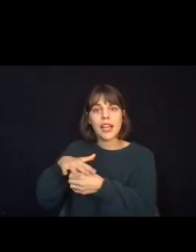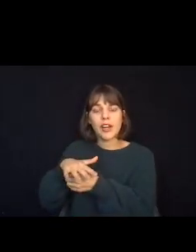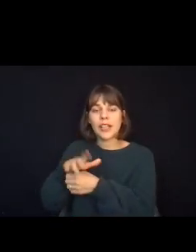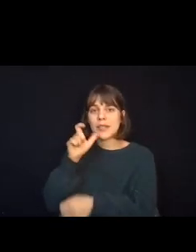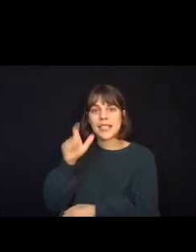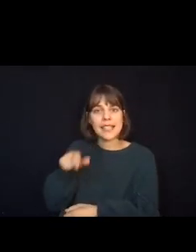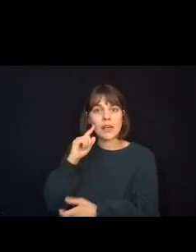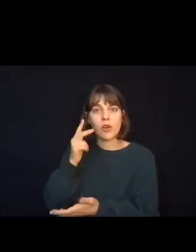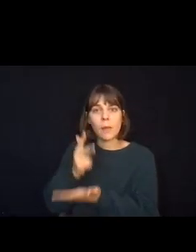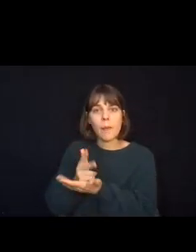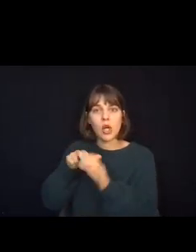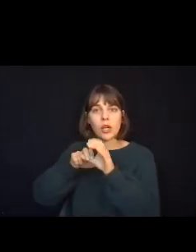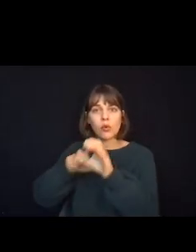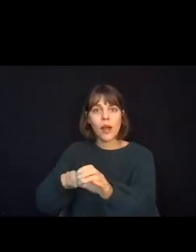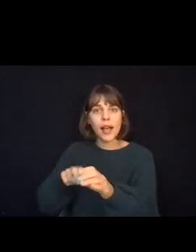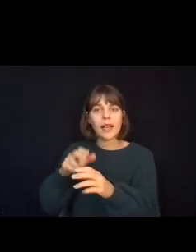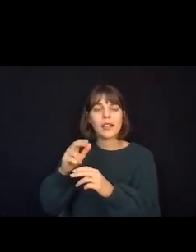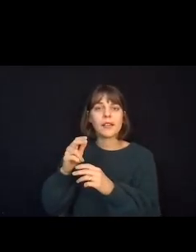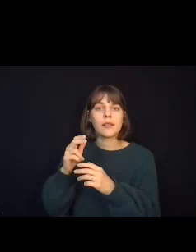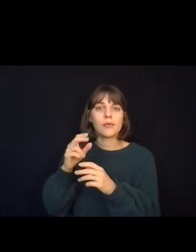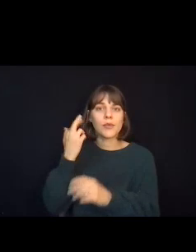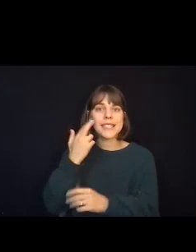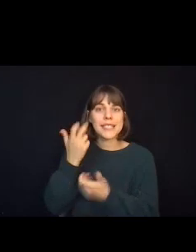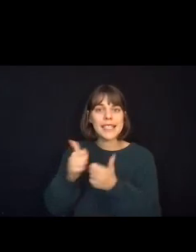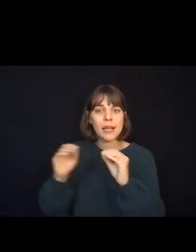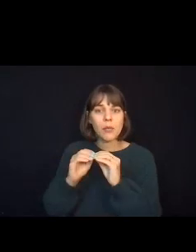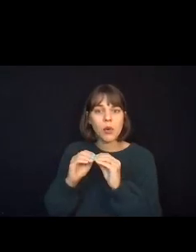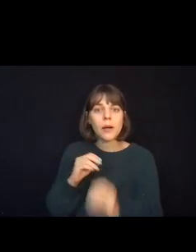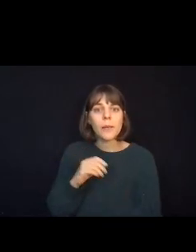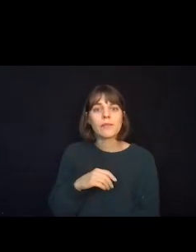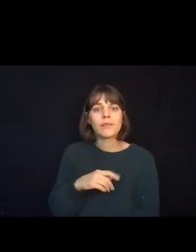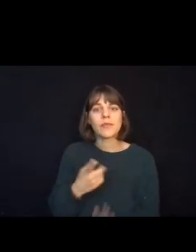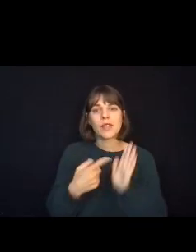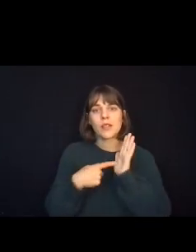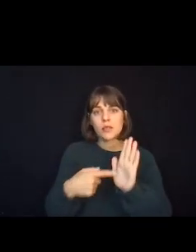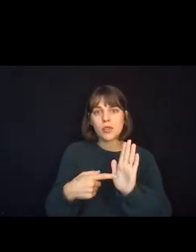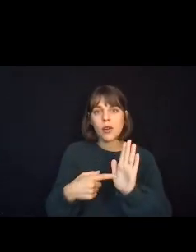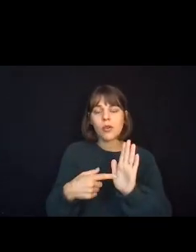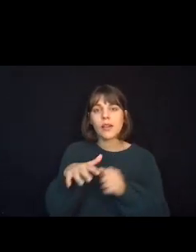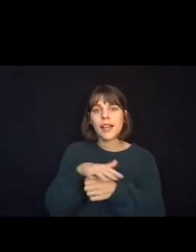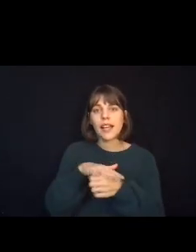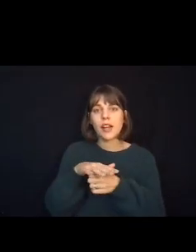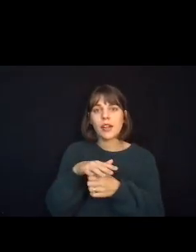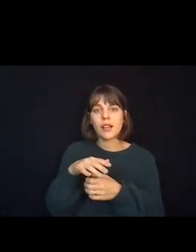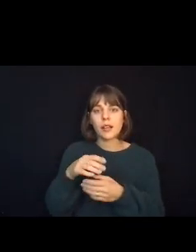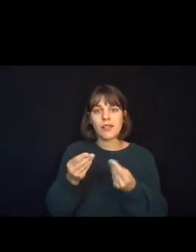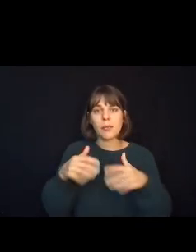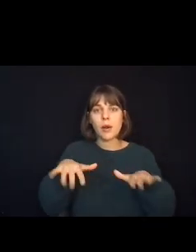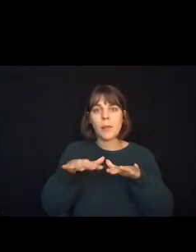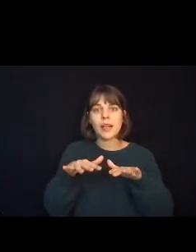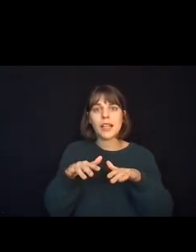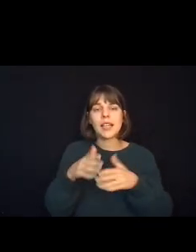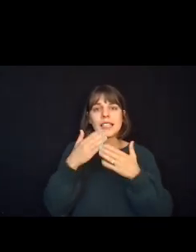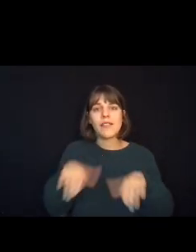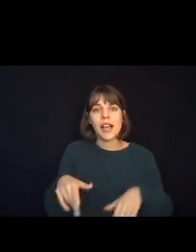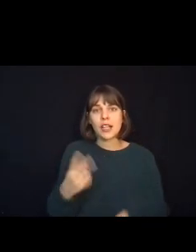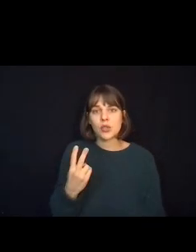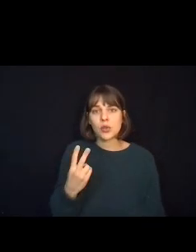purposes to third parties. Currently, and I'll show you the next slide here, which shows a view of this area of the lot. It's basically broken into two